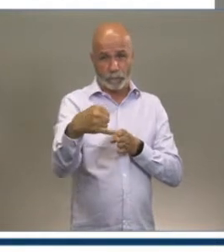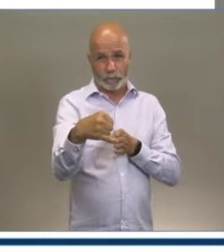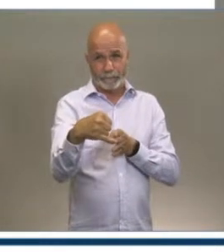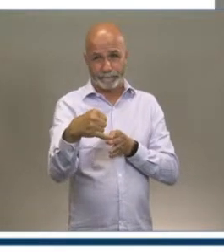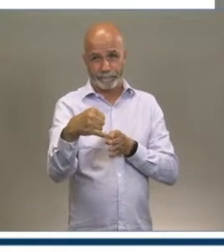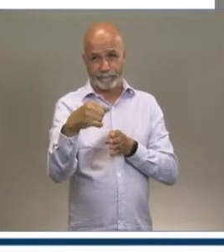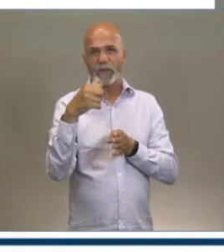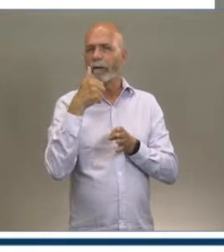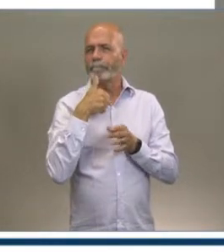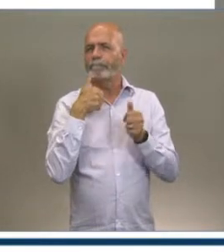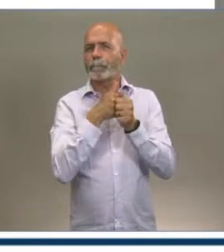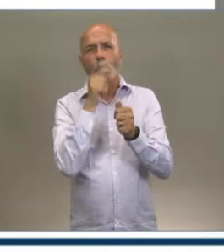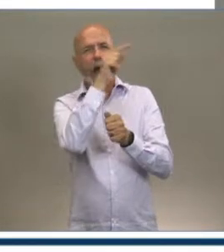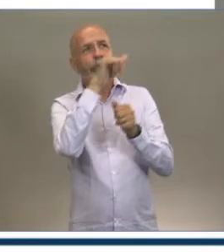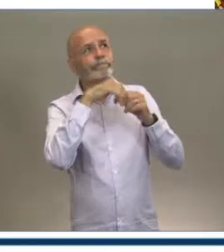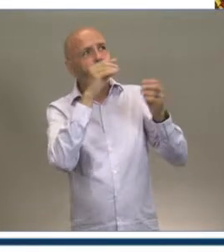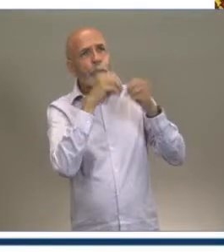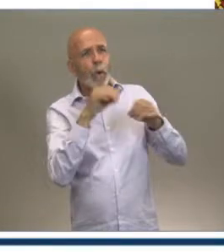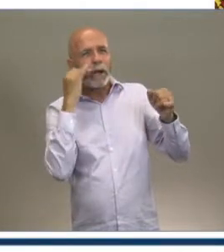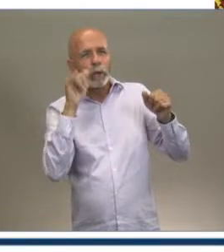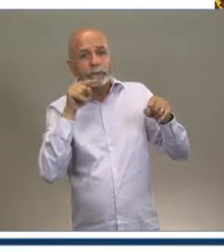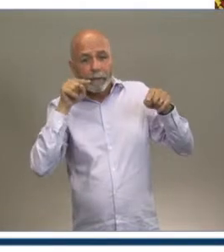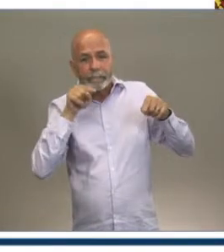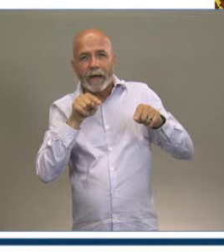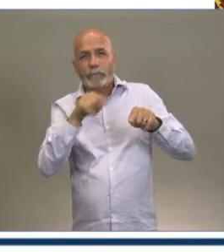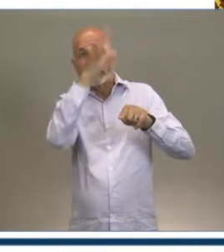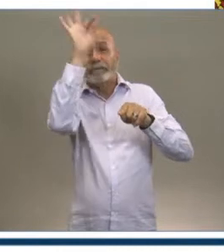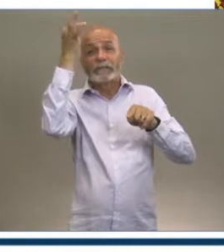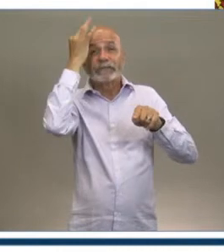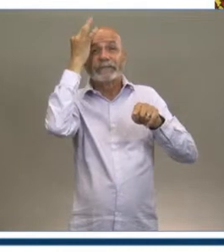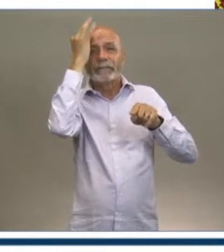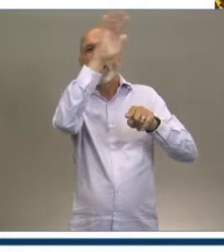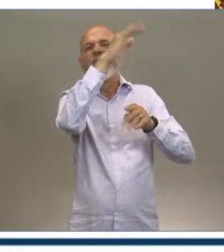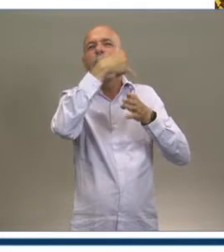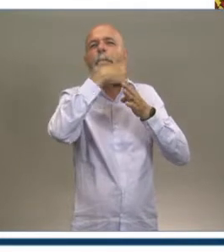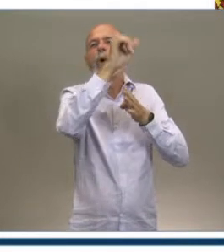border requirements as well. Go ahead with your follow-up, Alicia.